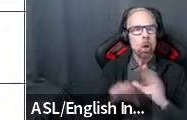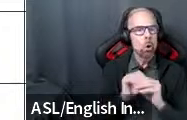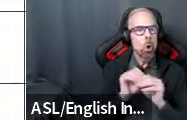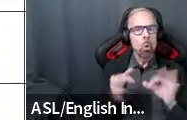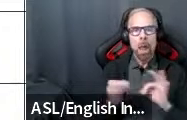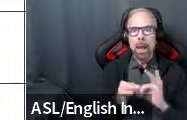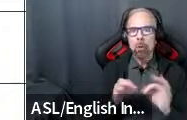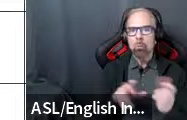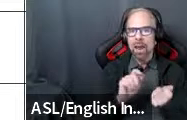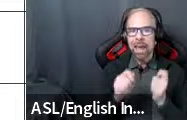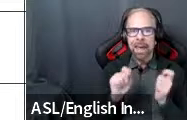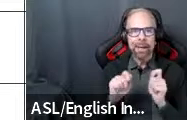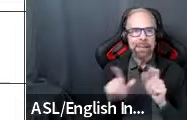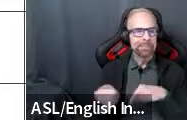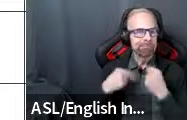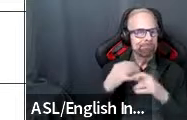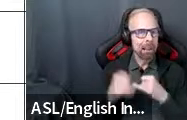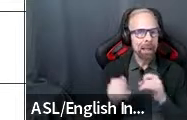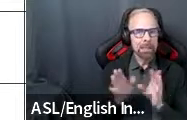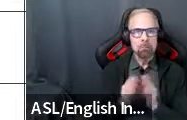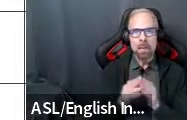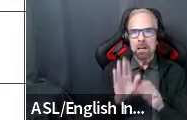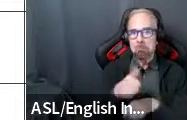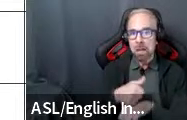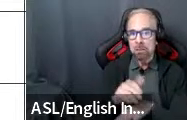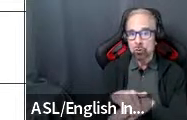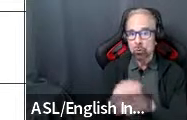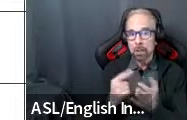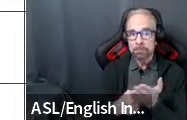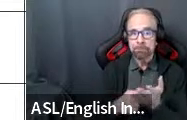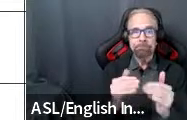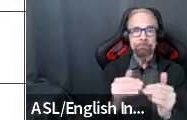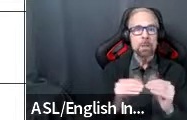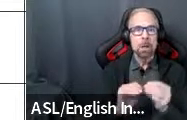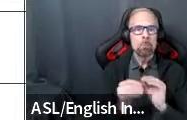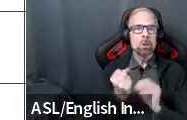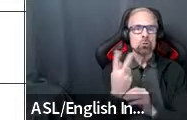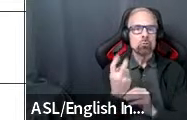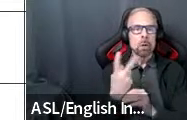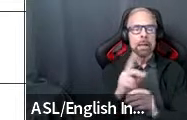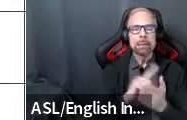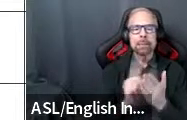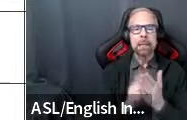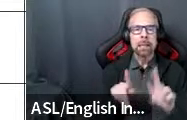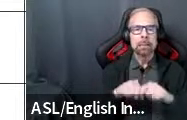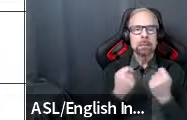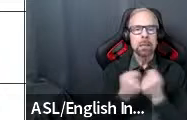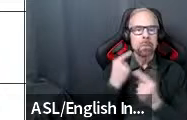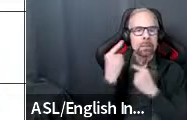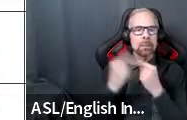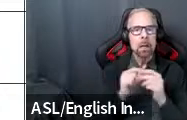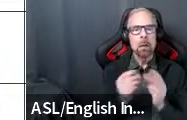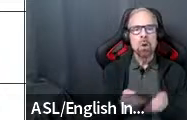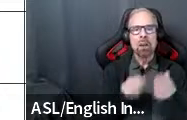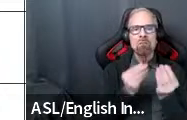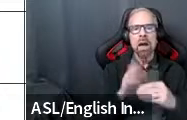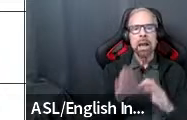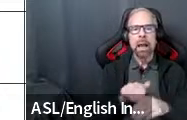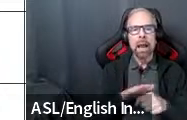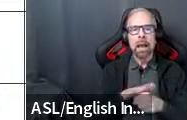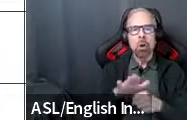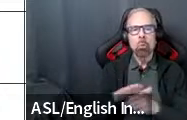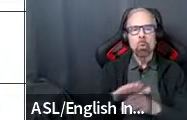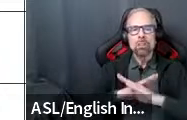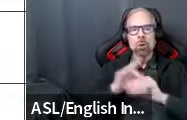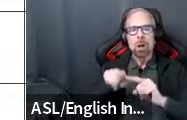edits since our last meeting based on our discussion. Number 12, design team to consider providing adequate shelter for all weather